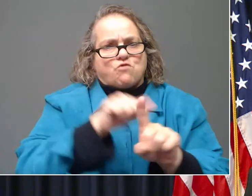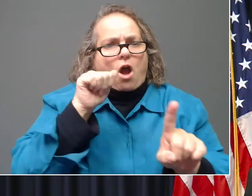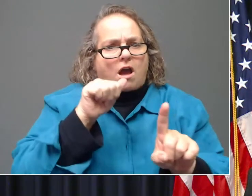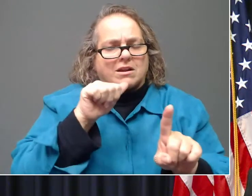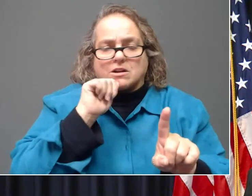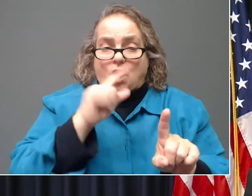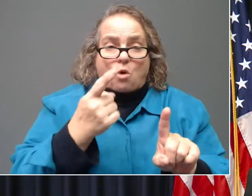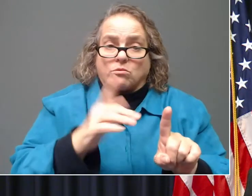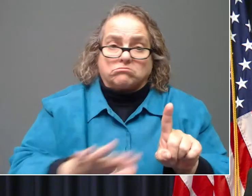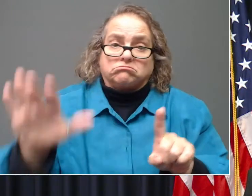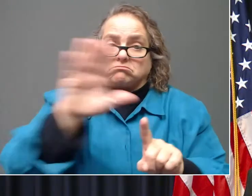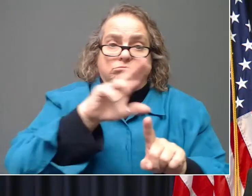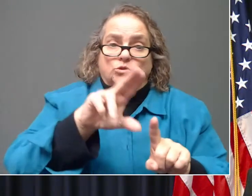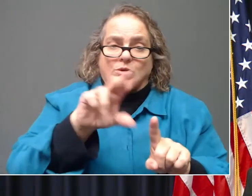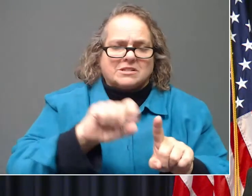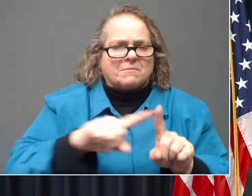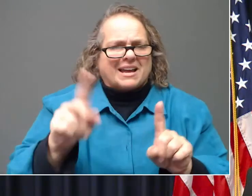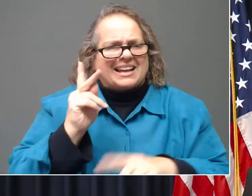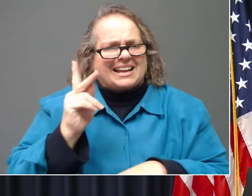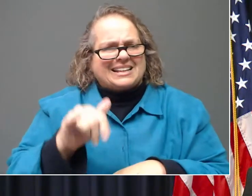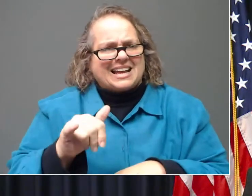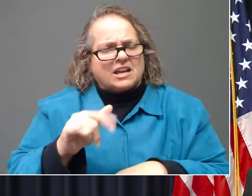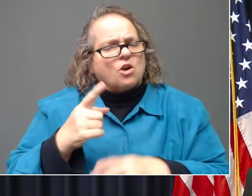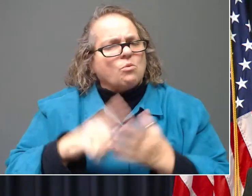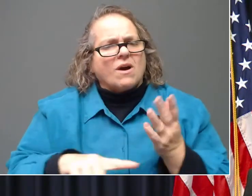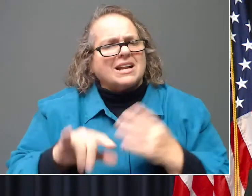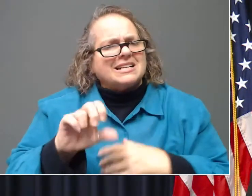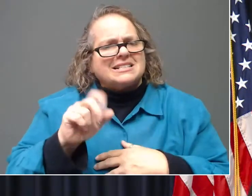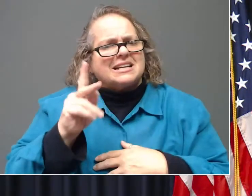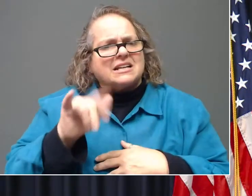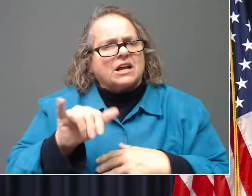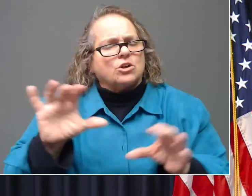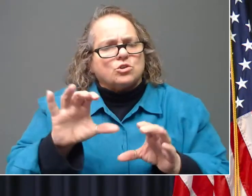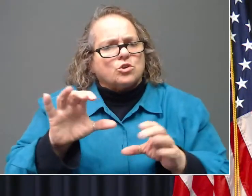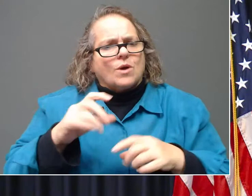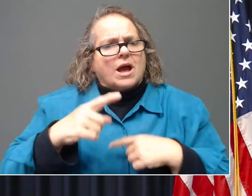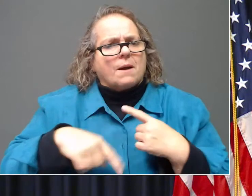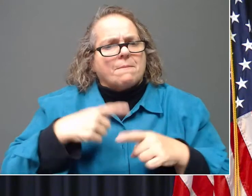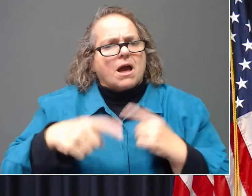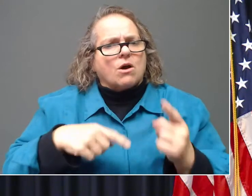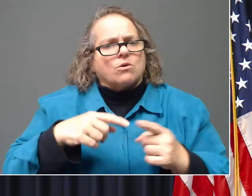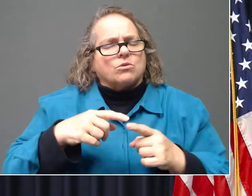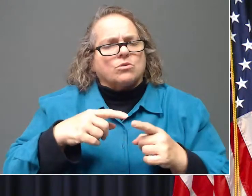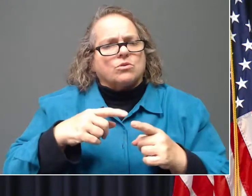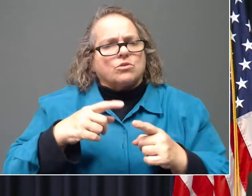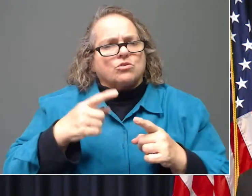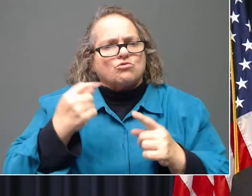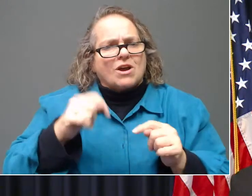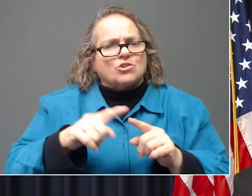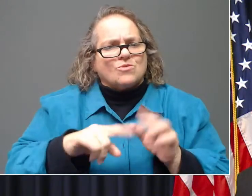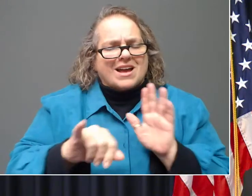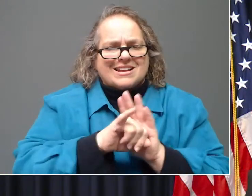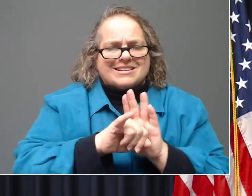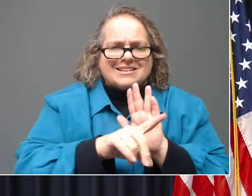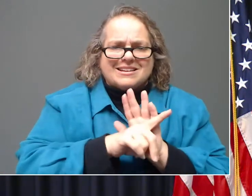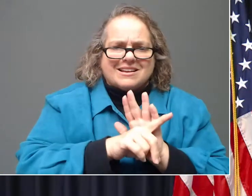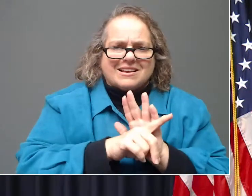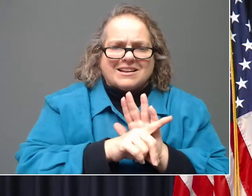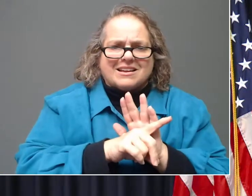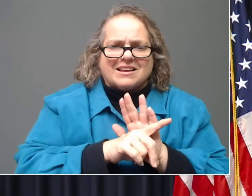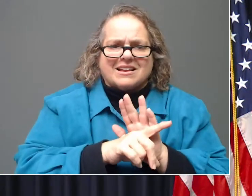what is Kentucky doing about trying to identify identity theft